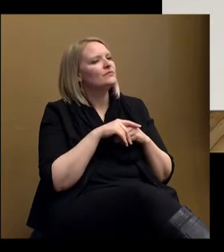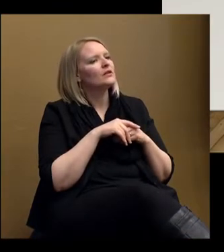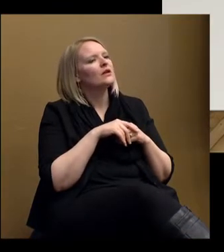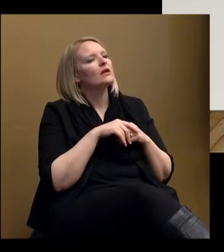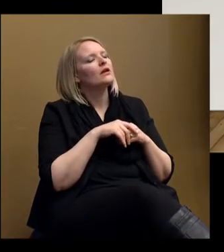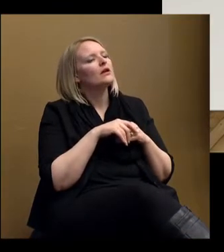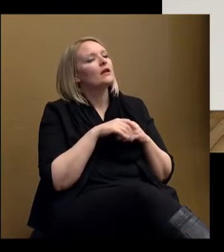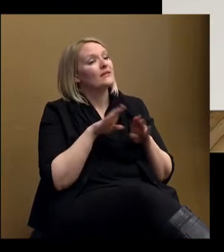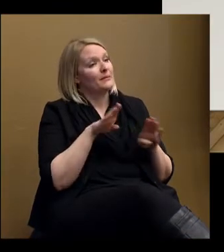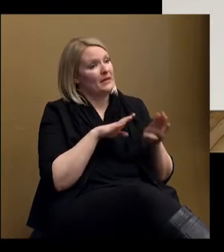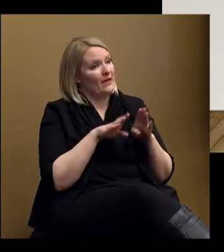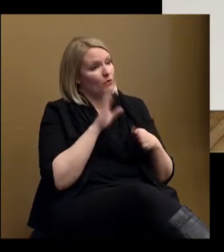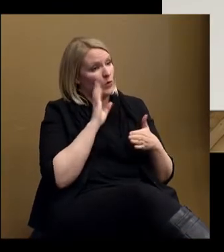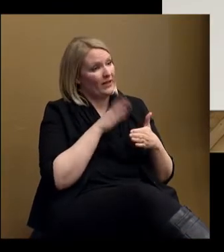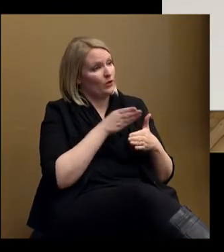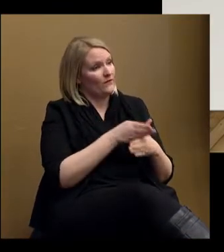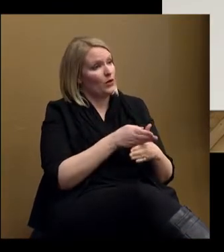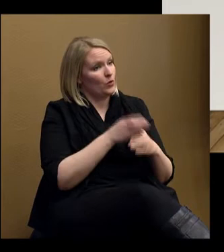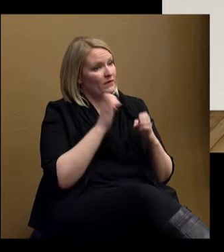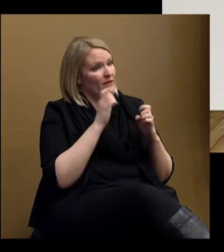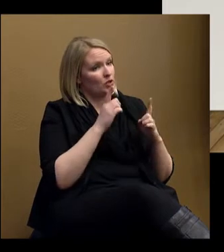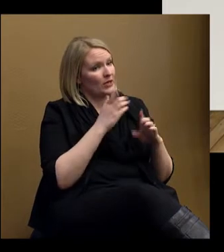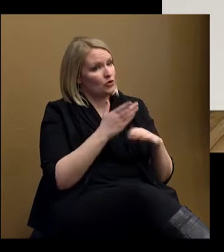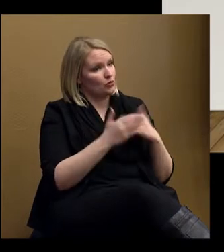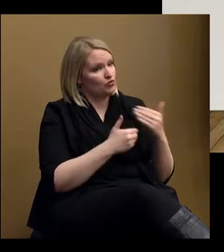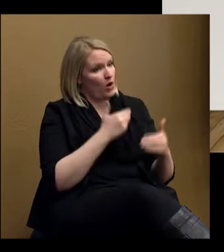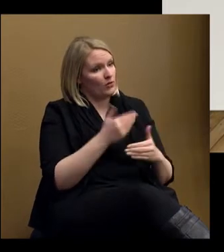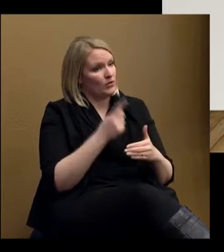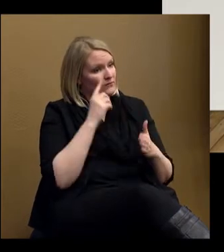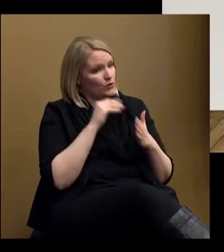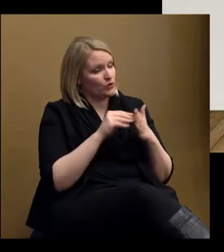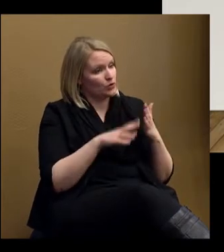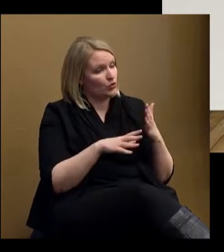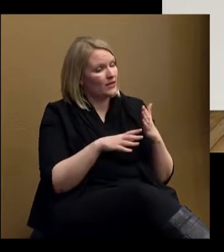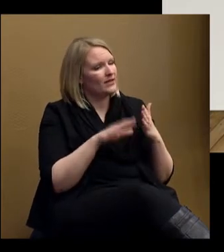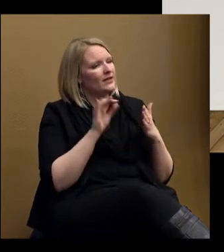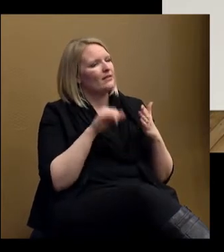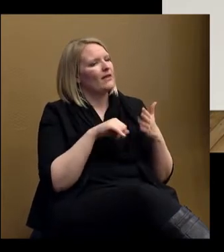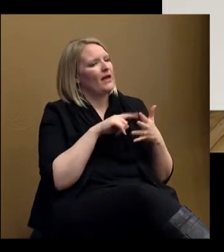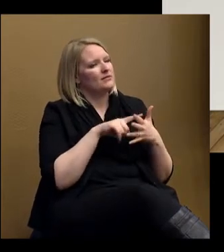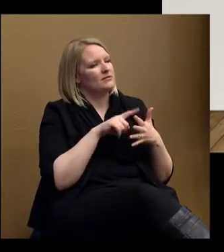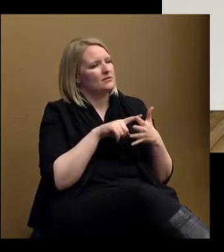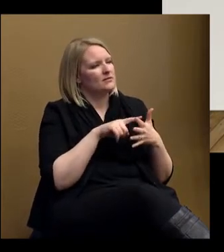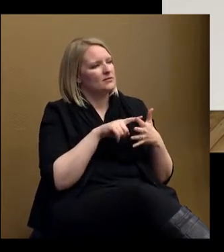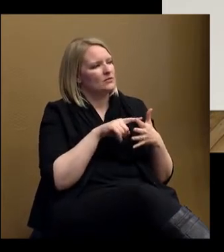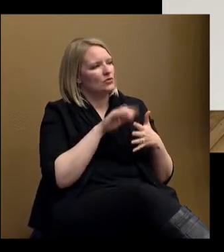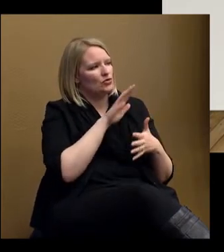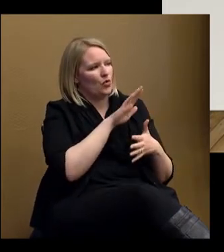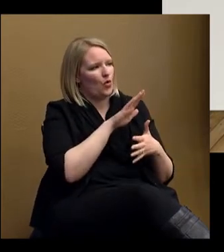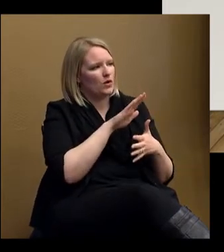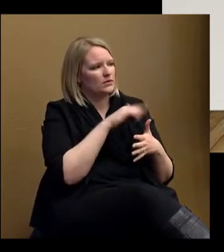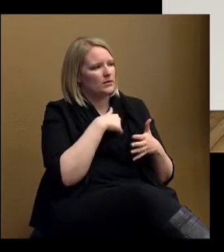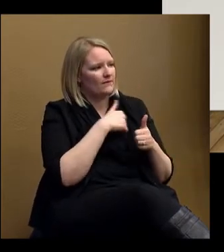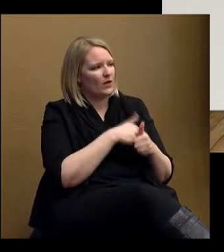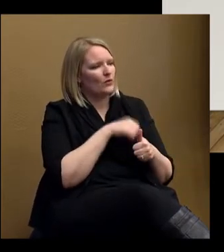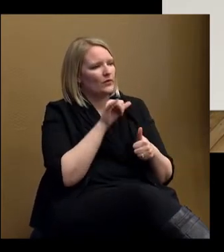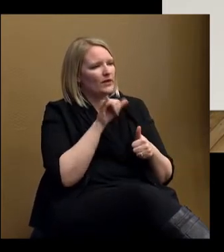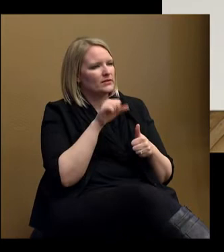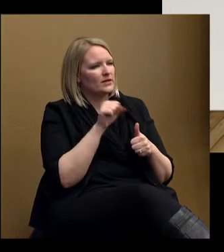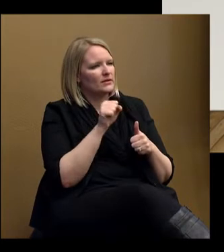Does the behavior interfere with the educational progress of the student, of the individual? That's kind of where I went initially with yours. So that's a big